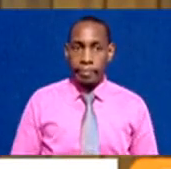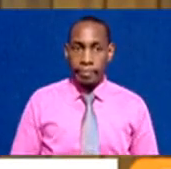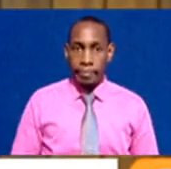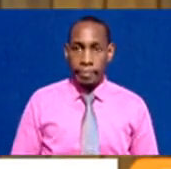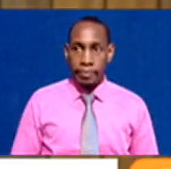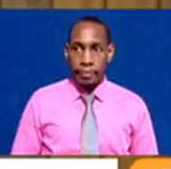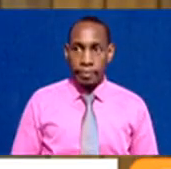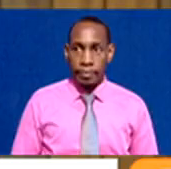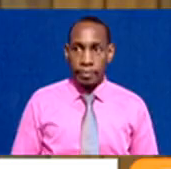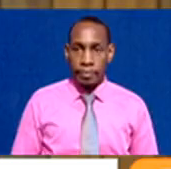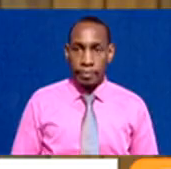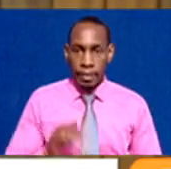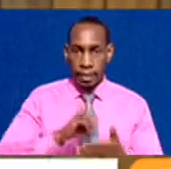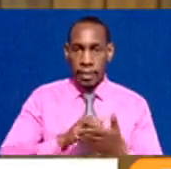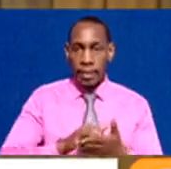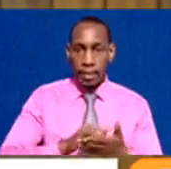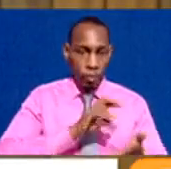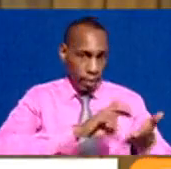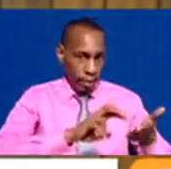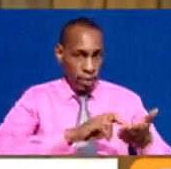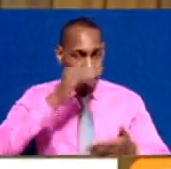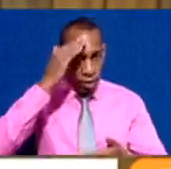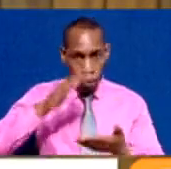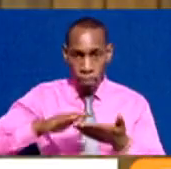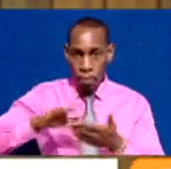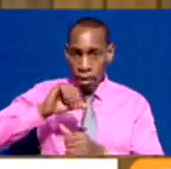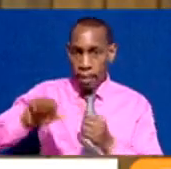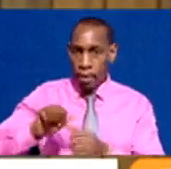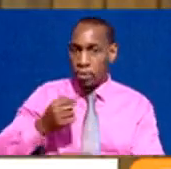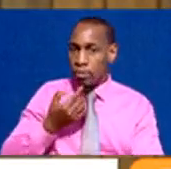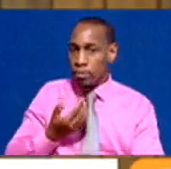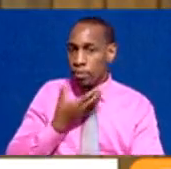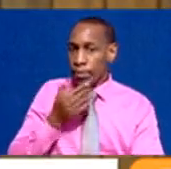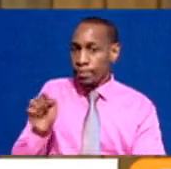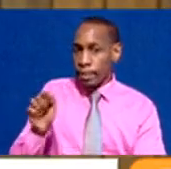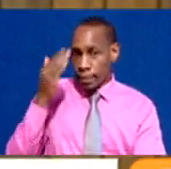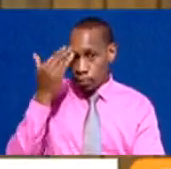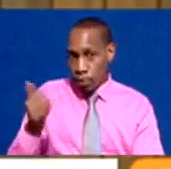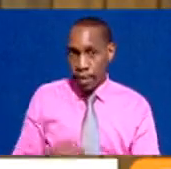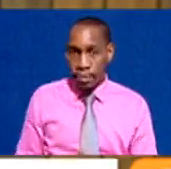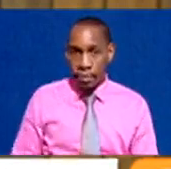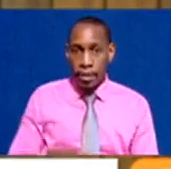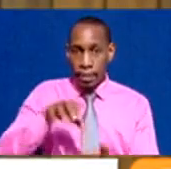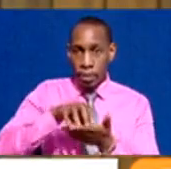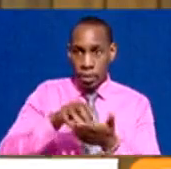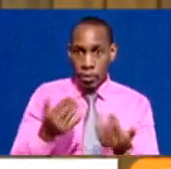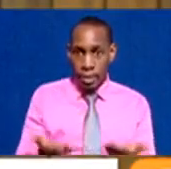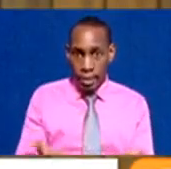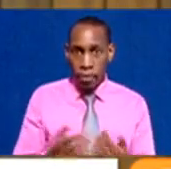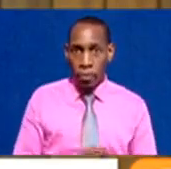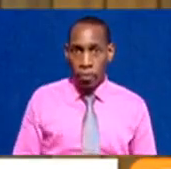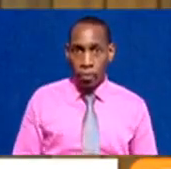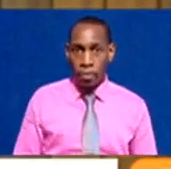to get to read, to know more about him, because as it stands,